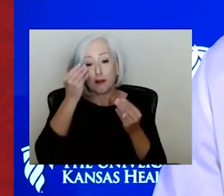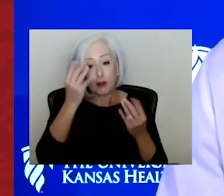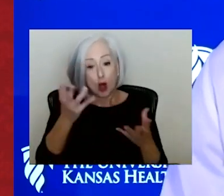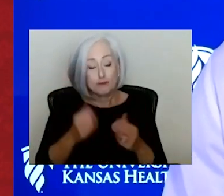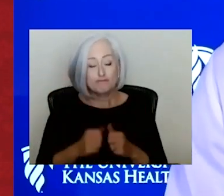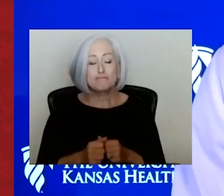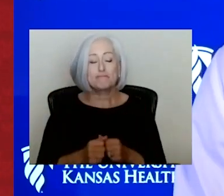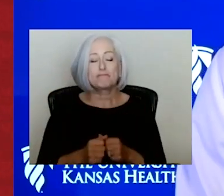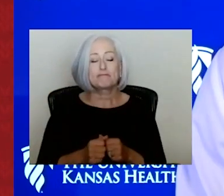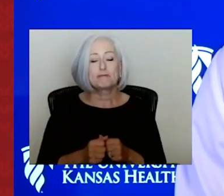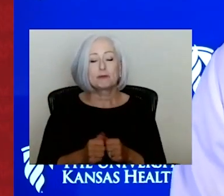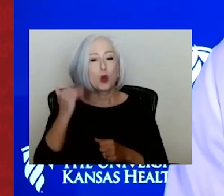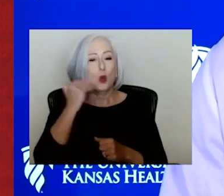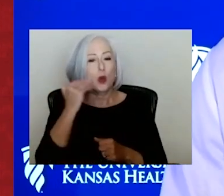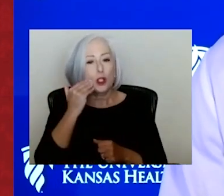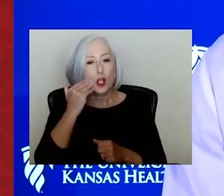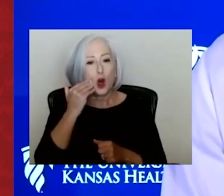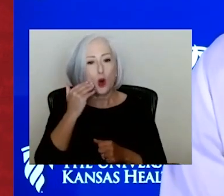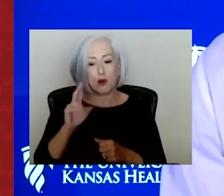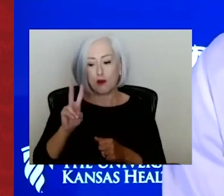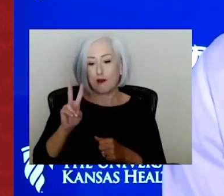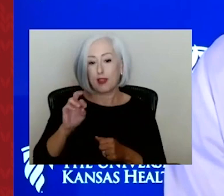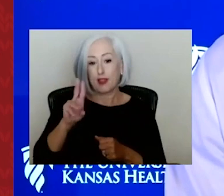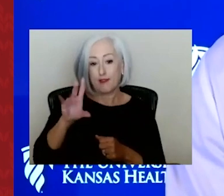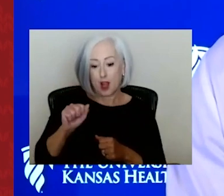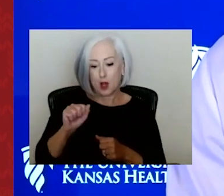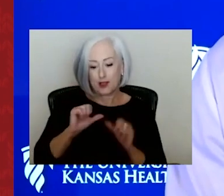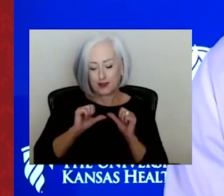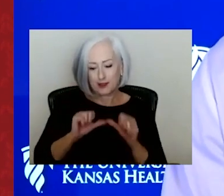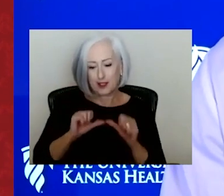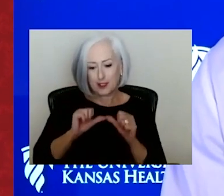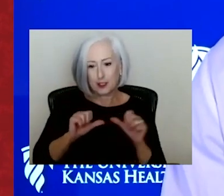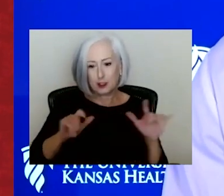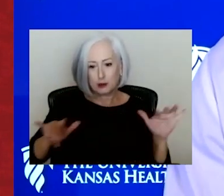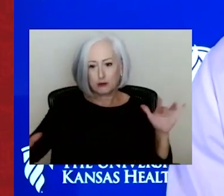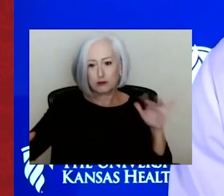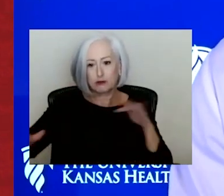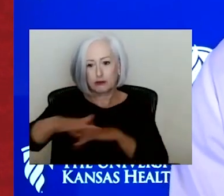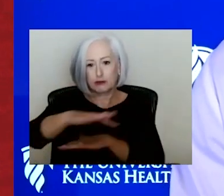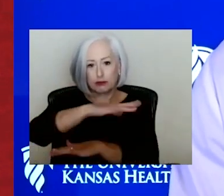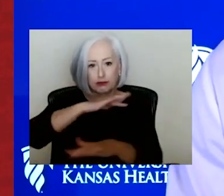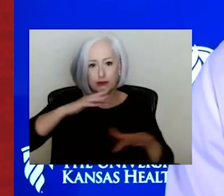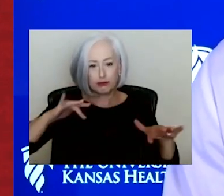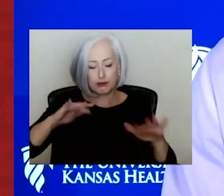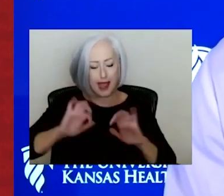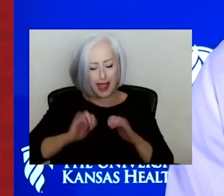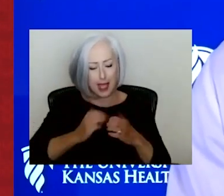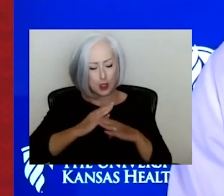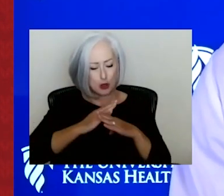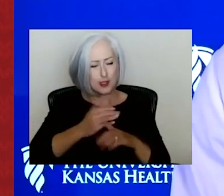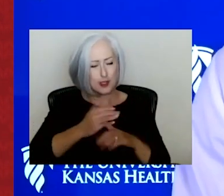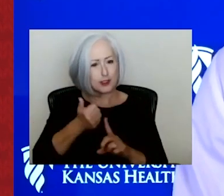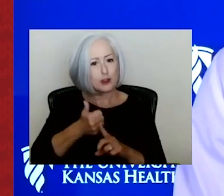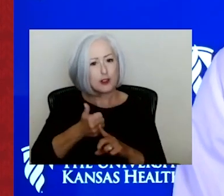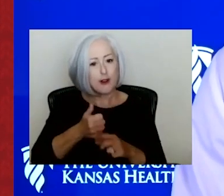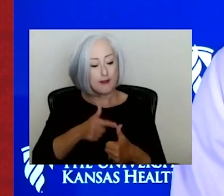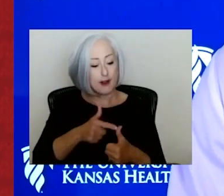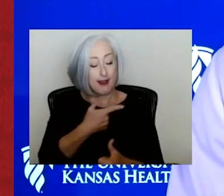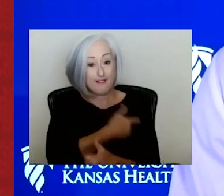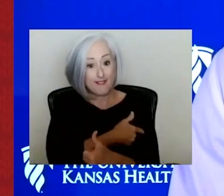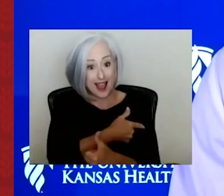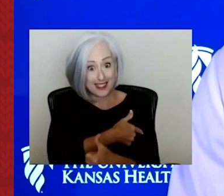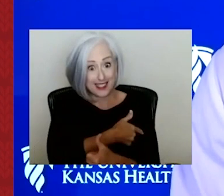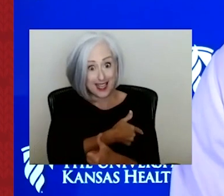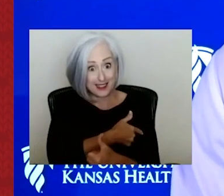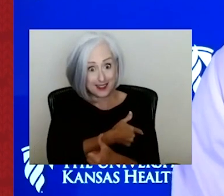the virus continues to circulate. You can do as much as you can do to protect yourself, and that is be vaccinated, be up to date with your vaccines.